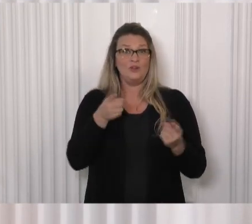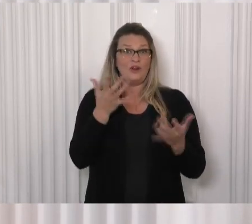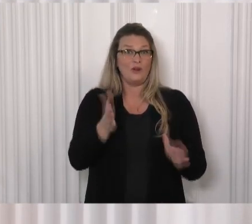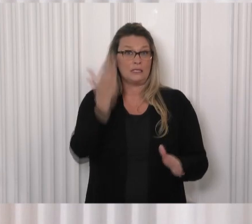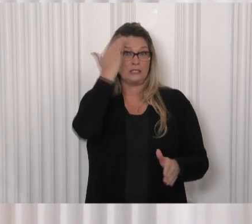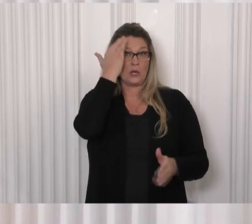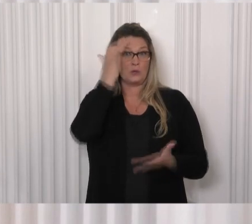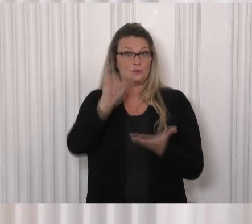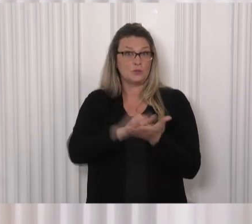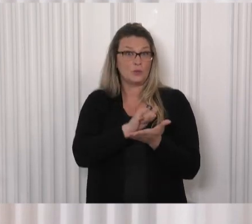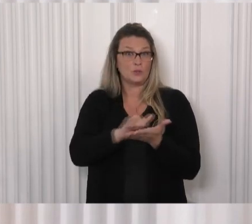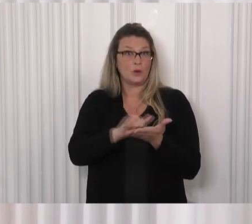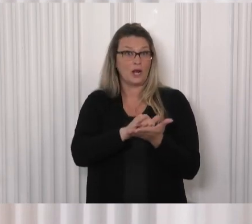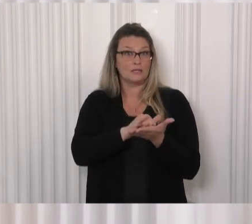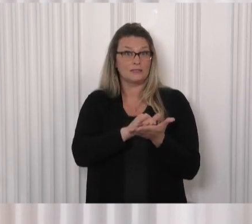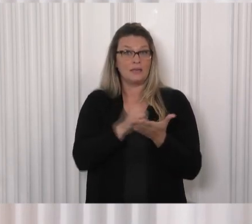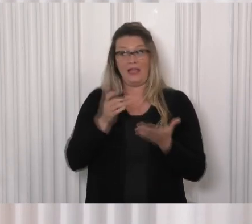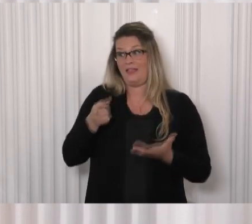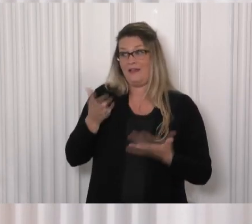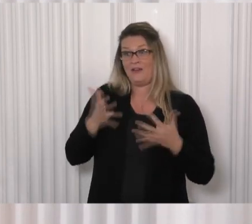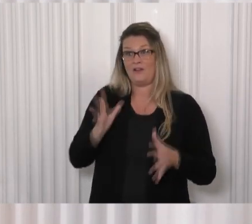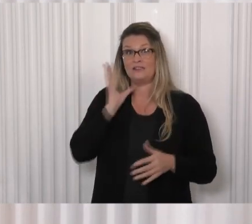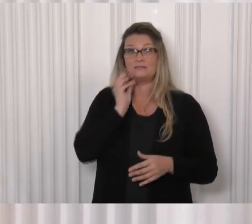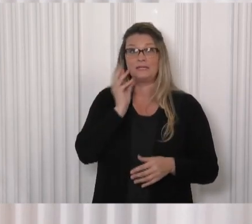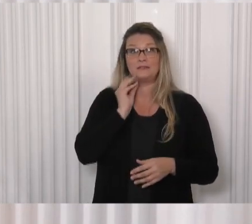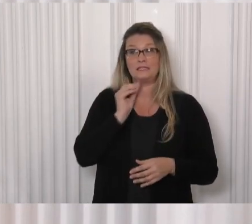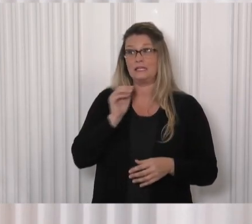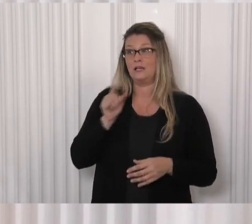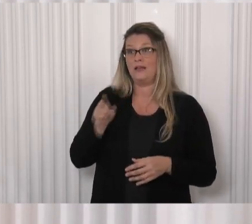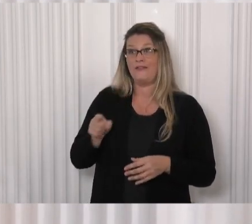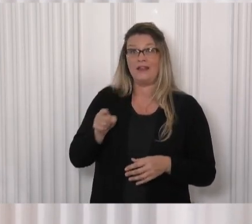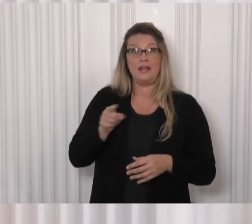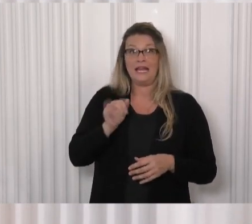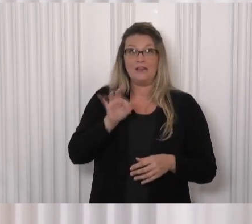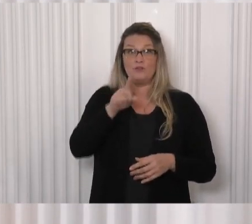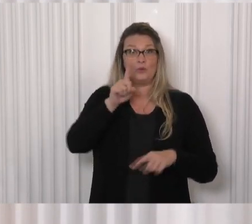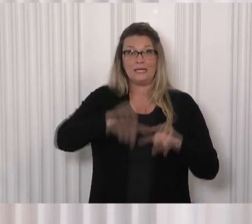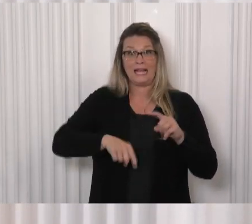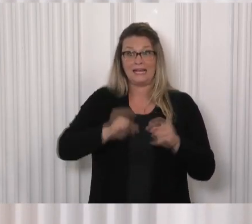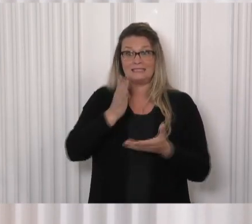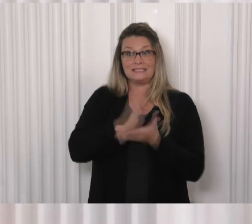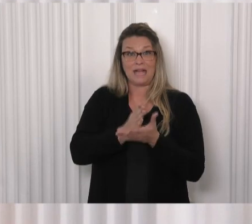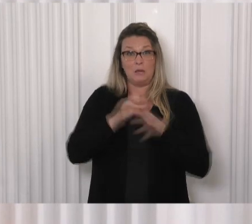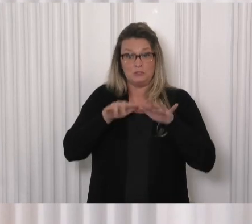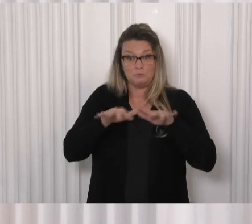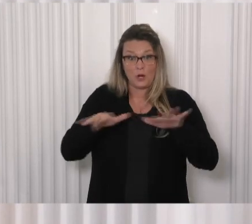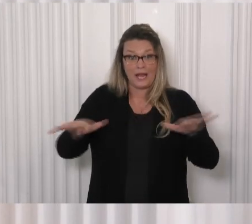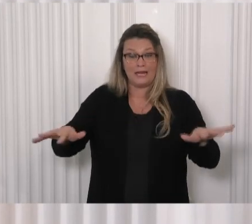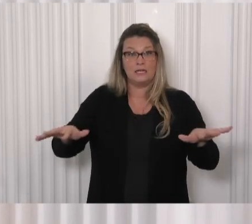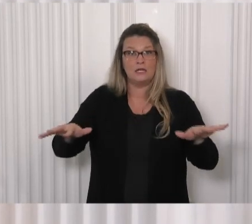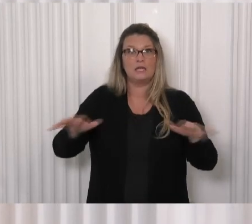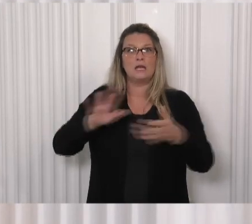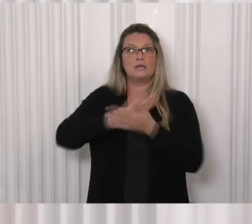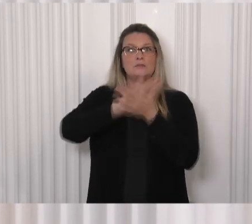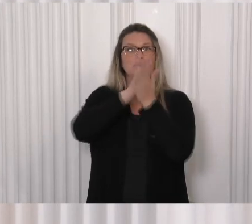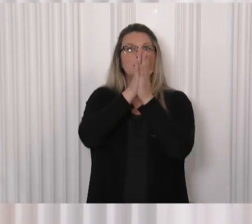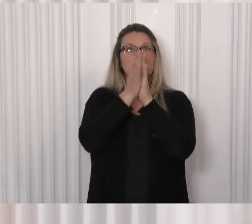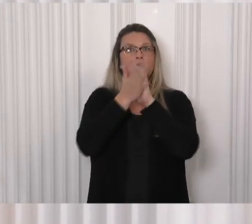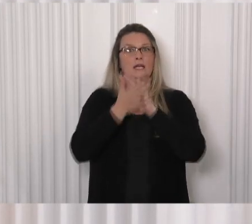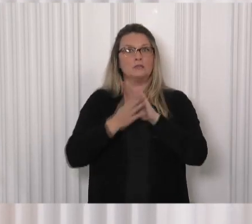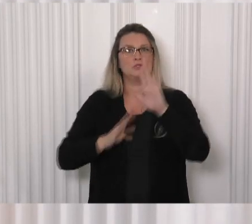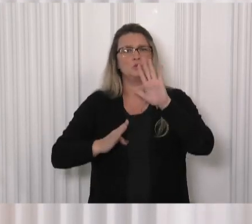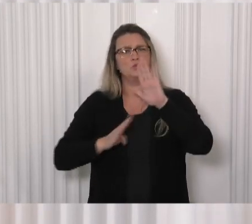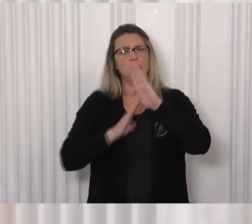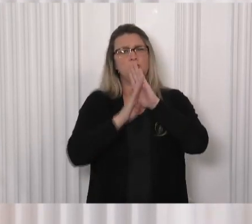experienced, that if you don't stop the rate of spread, then the rate can start to create a surge or